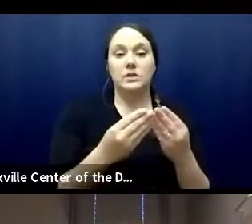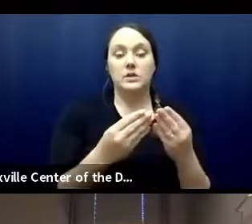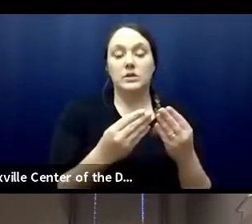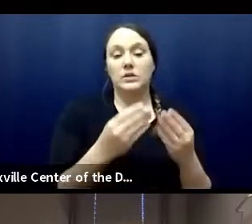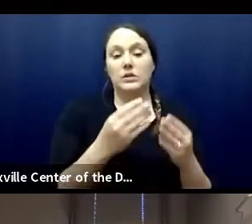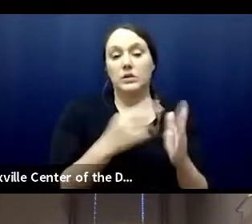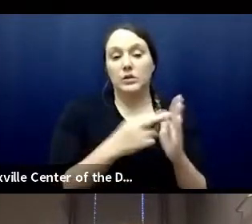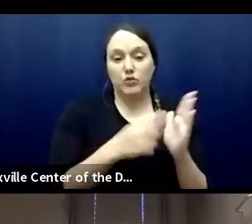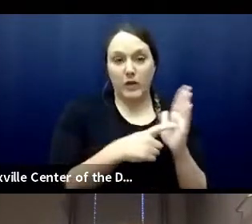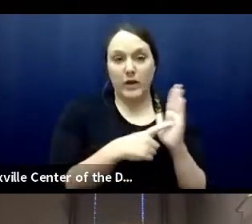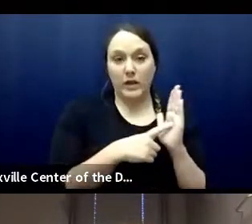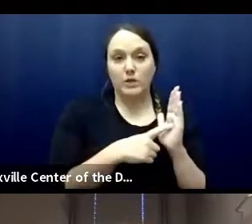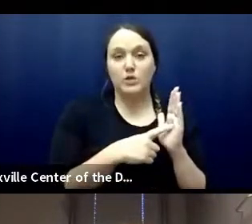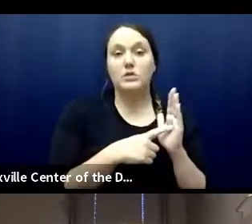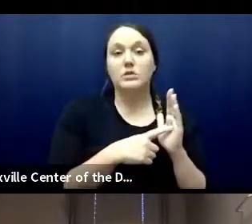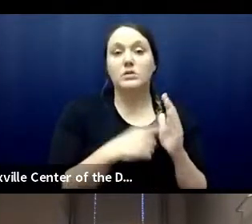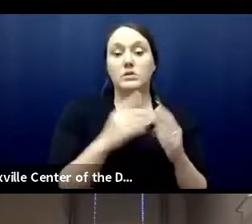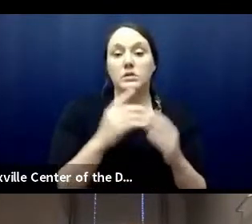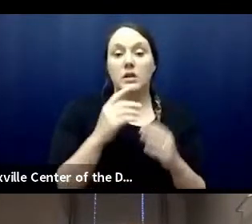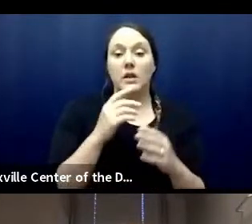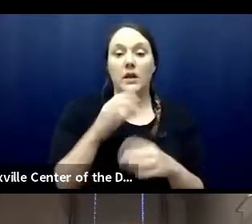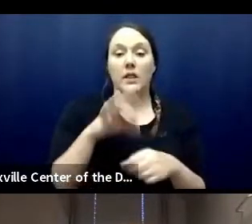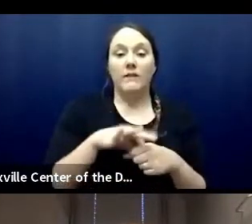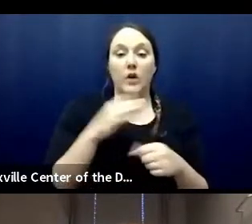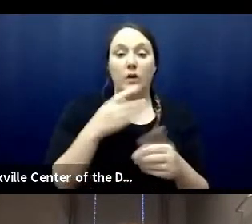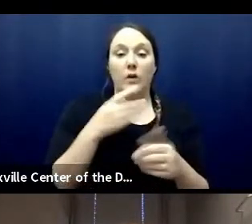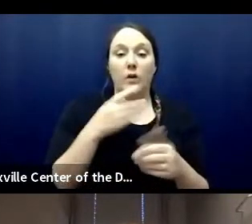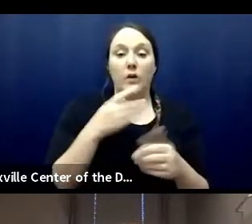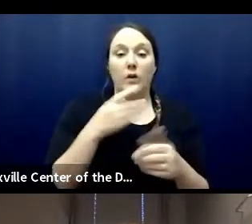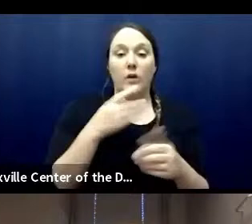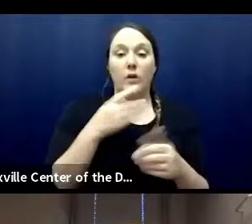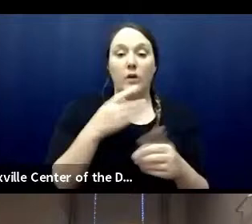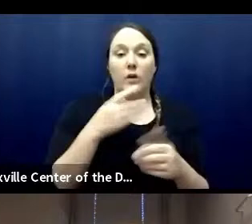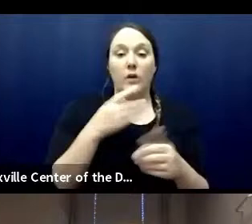or the regulation in this case, the vote would fail.